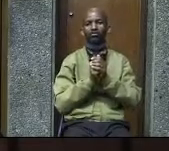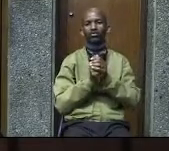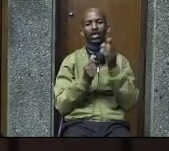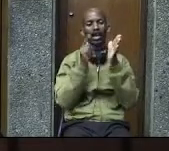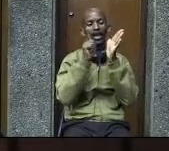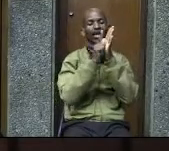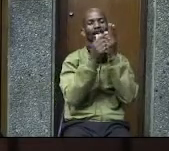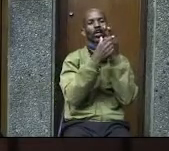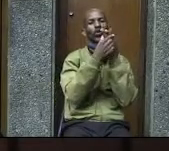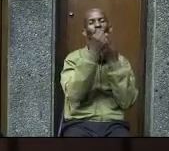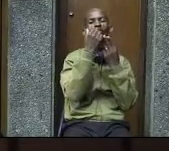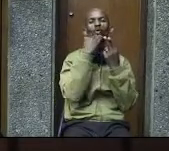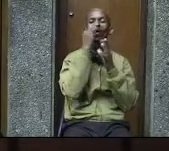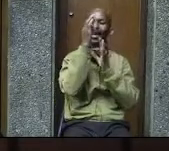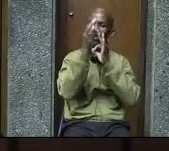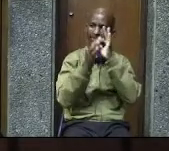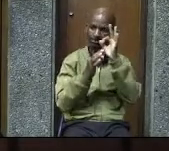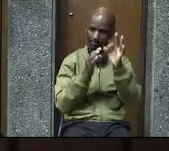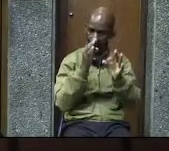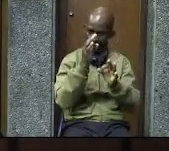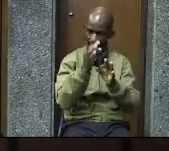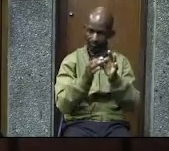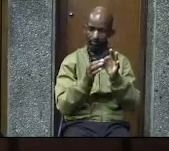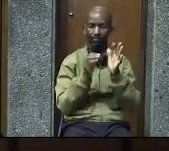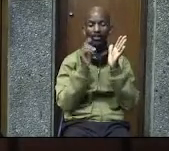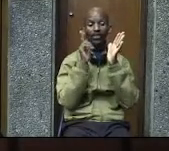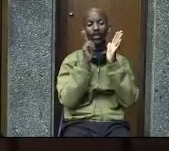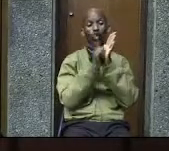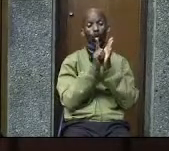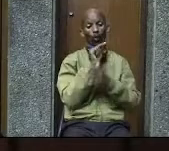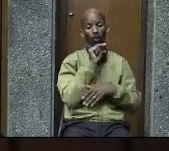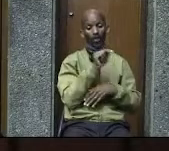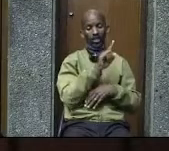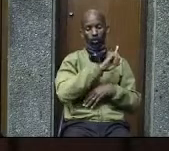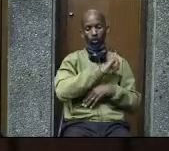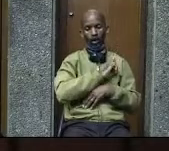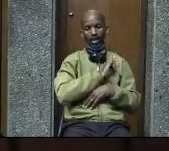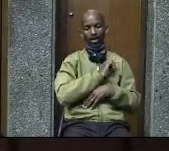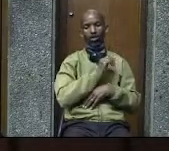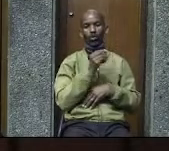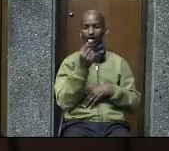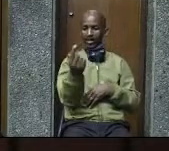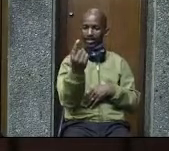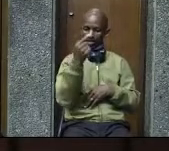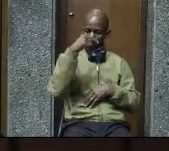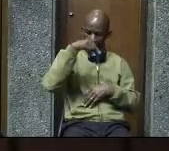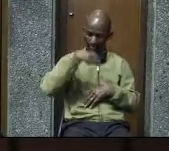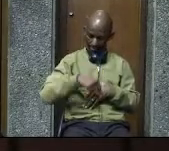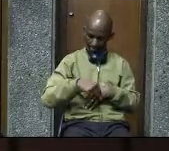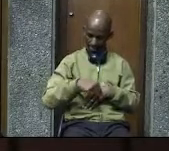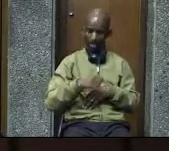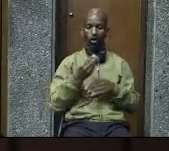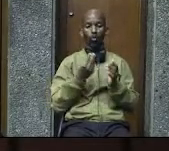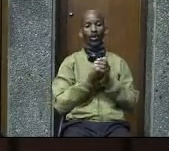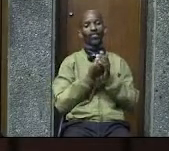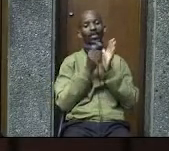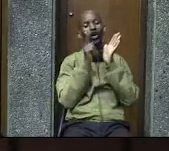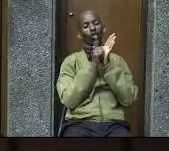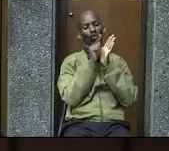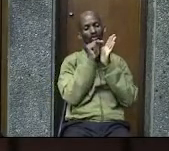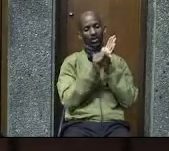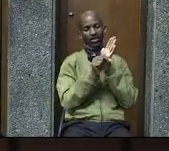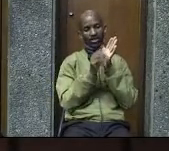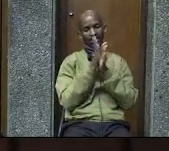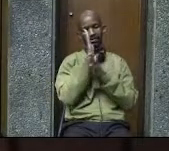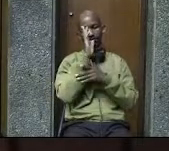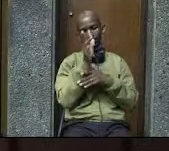unit ona hlalosa hore molao ona hobaneng re tla ho lona ka ona hape,